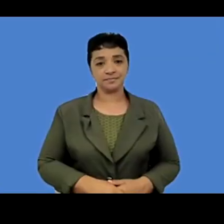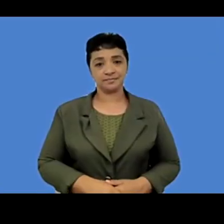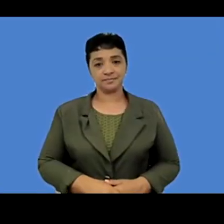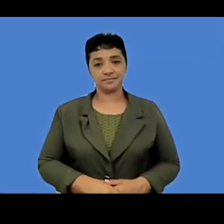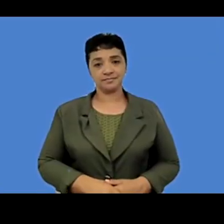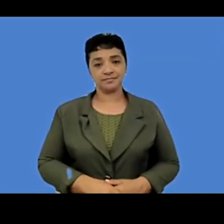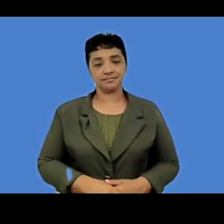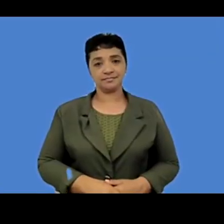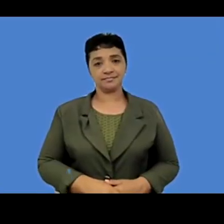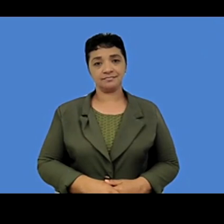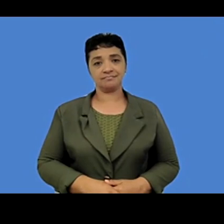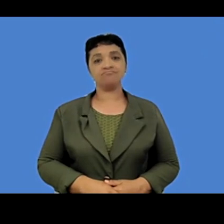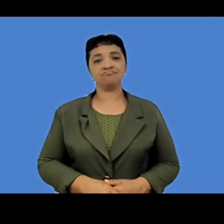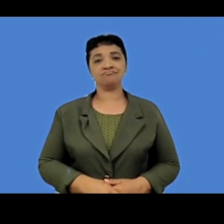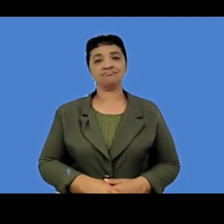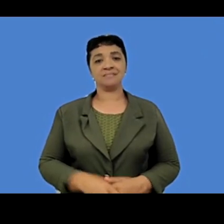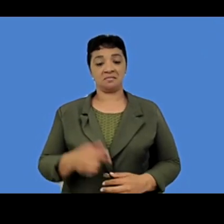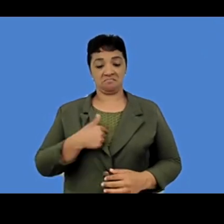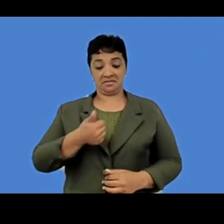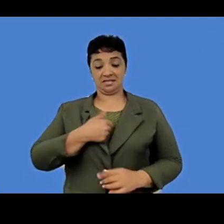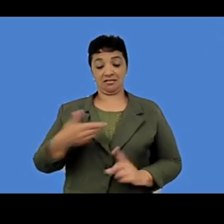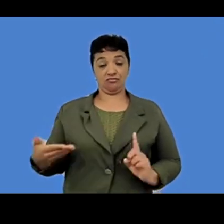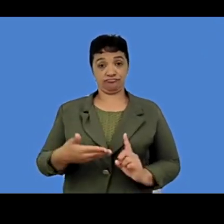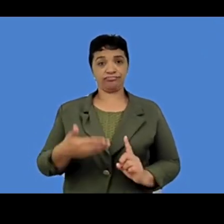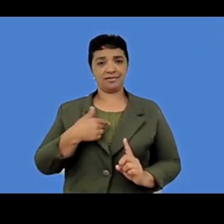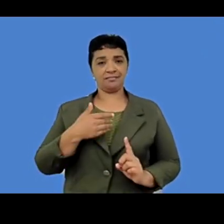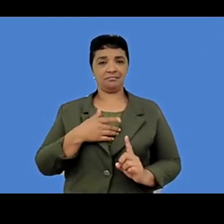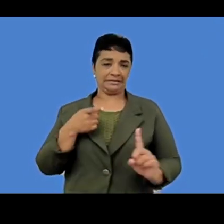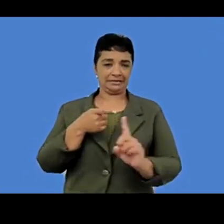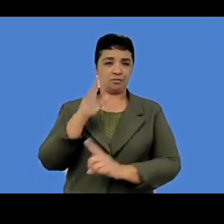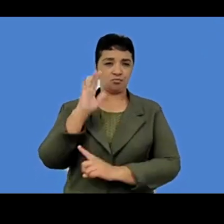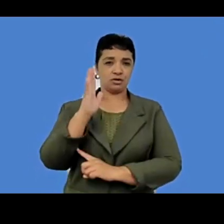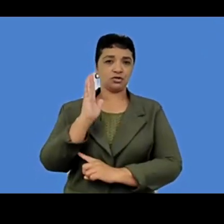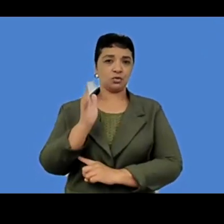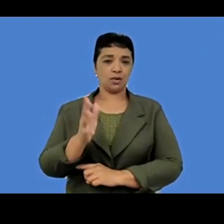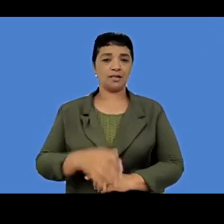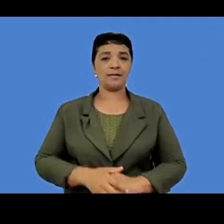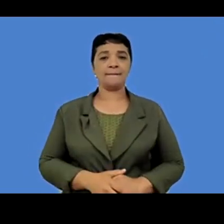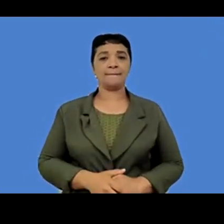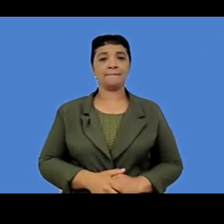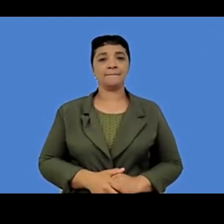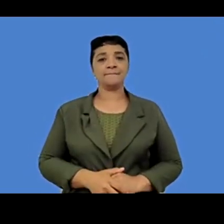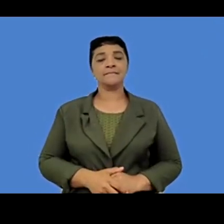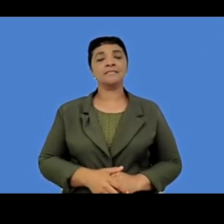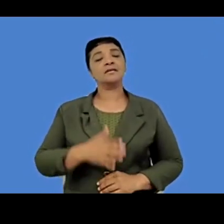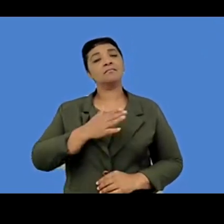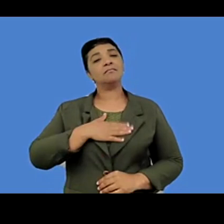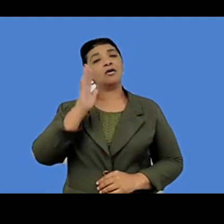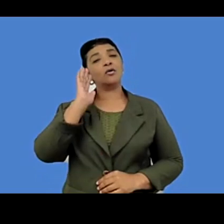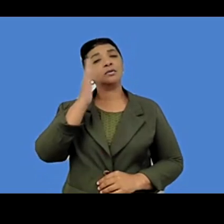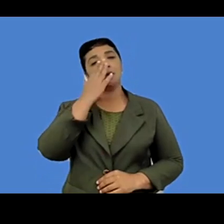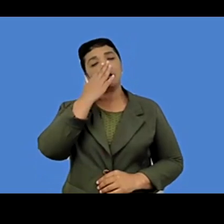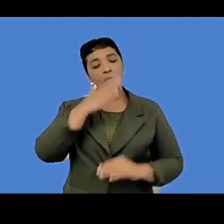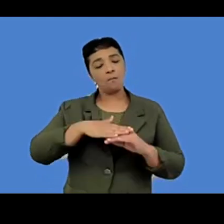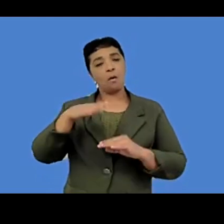I've already been introduced, so without further ado, I'll go straight to the presentation, and I will be speaking about the situation